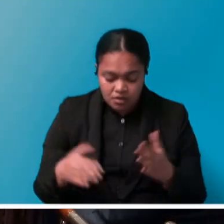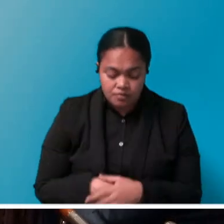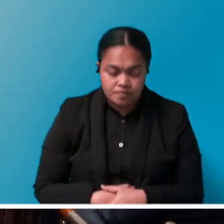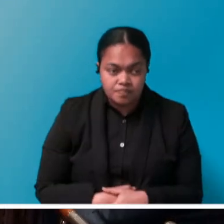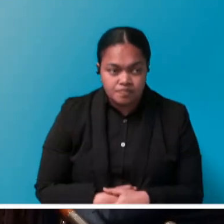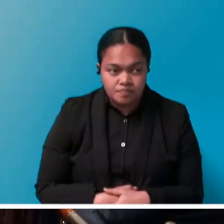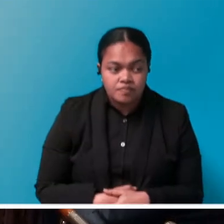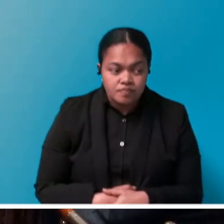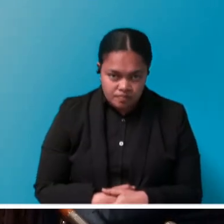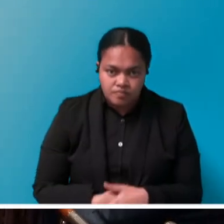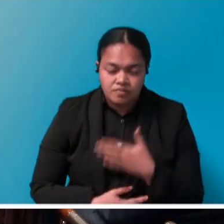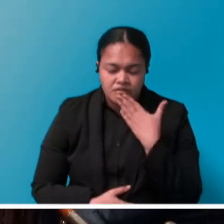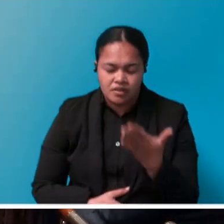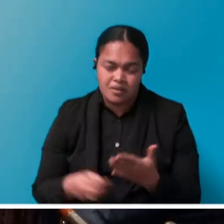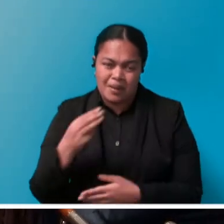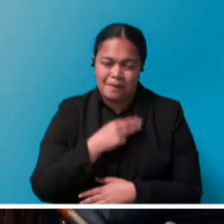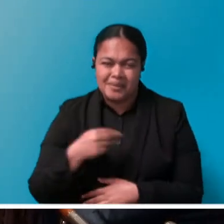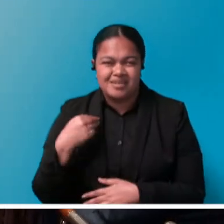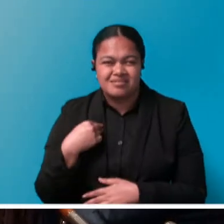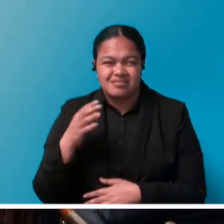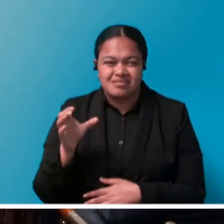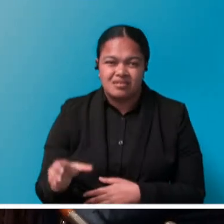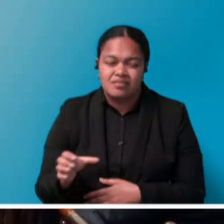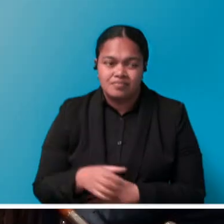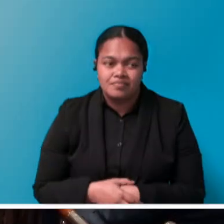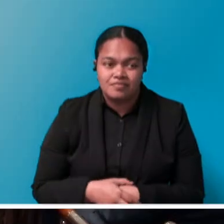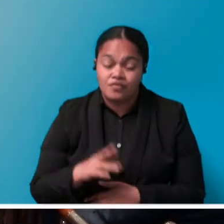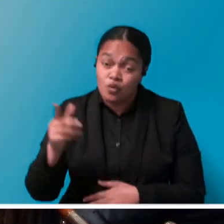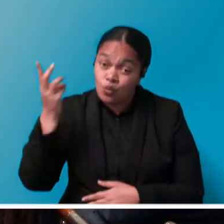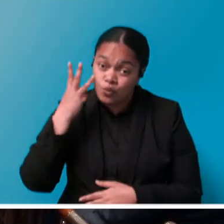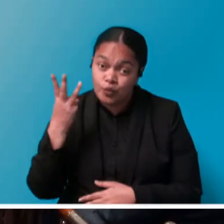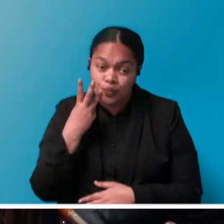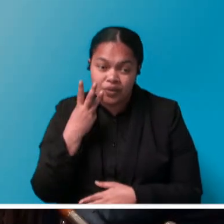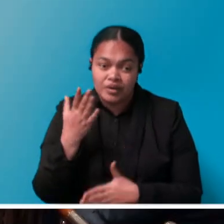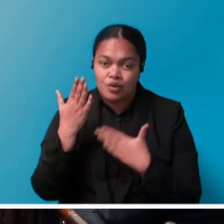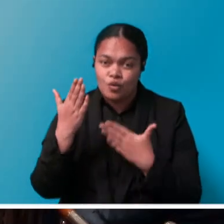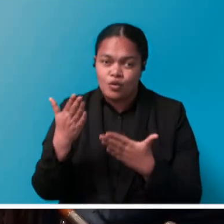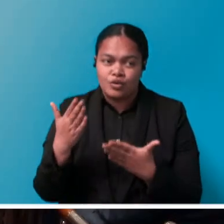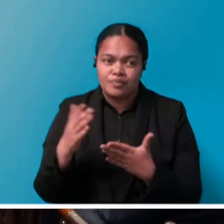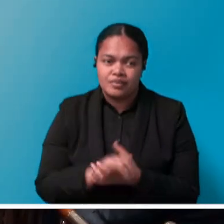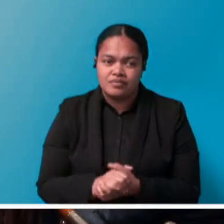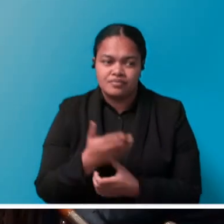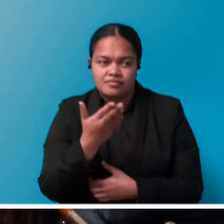I thank the Minister for Women, the Honourable Sashi Kiran, for her statement.